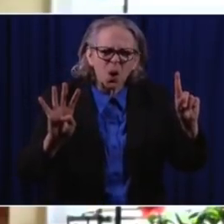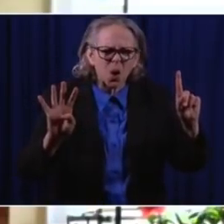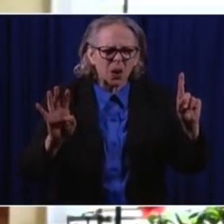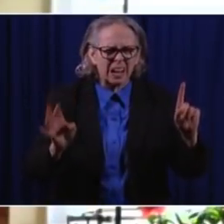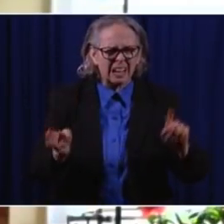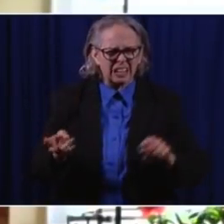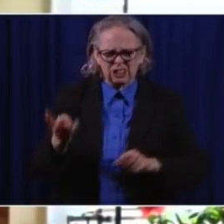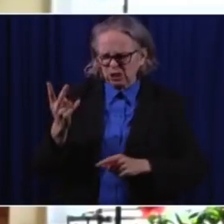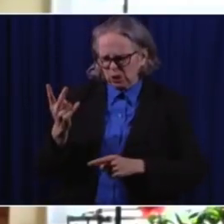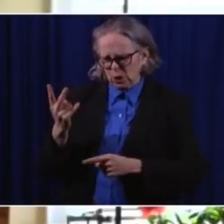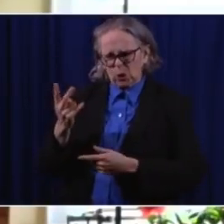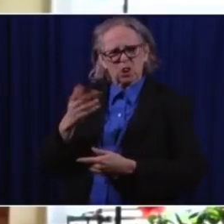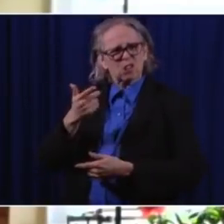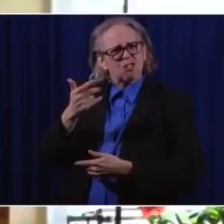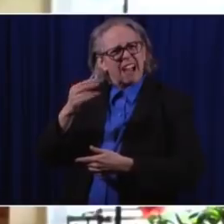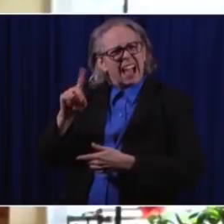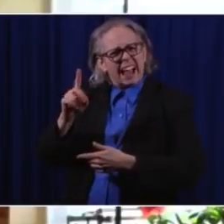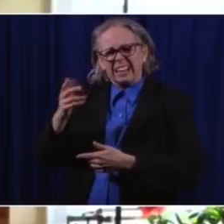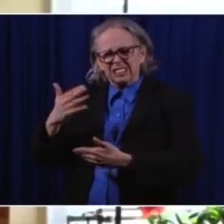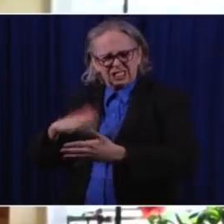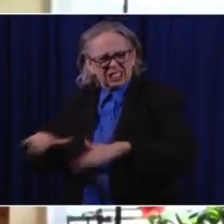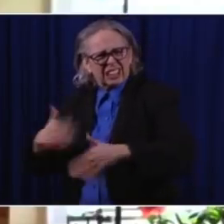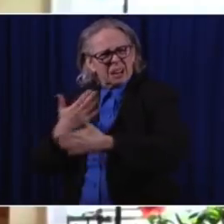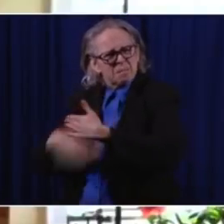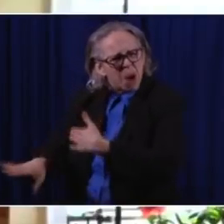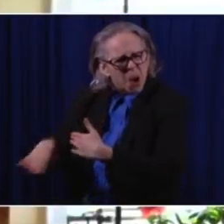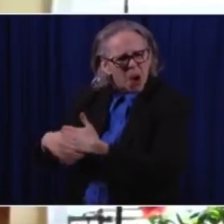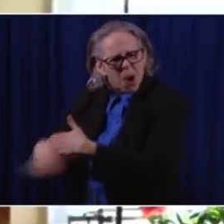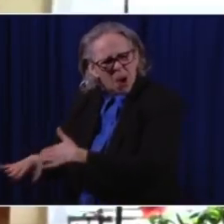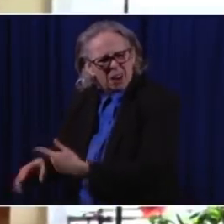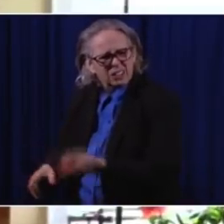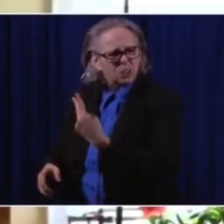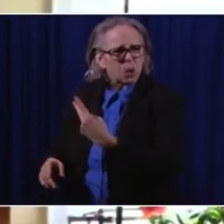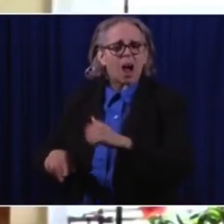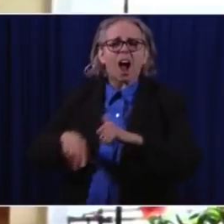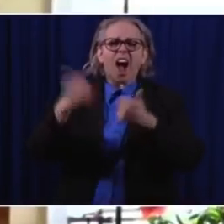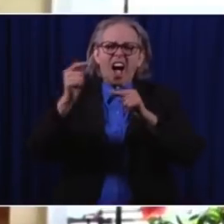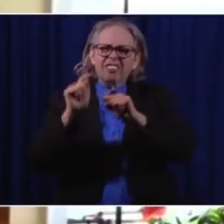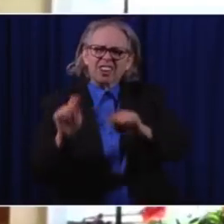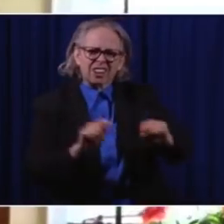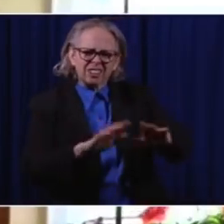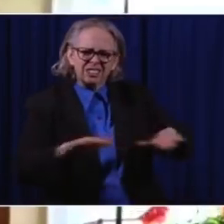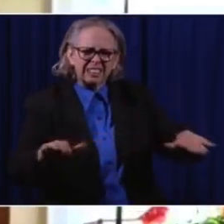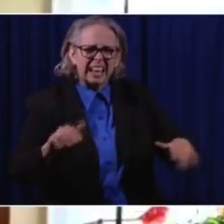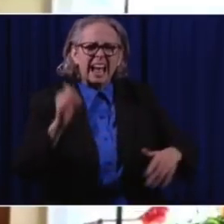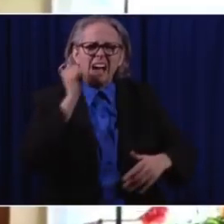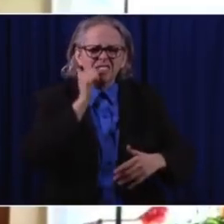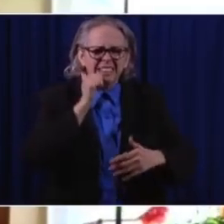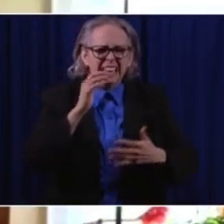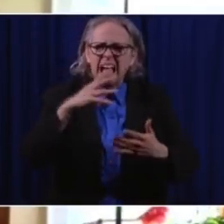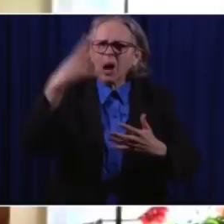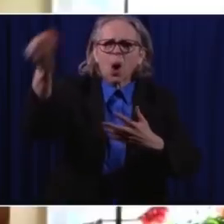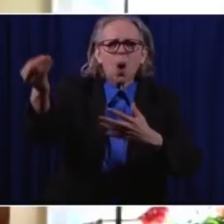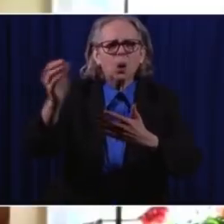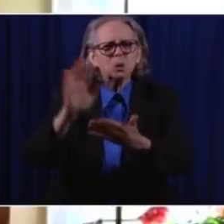got our other grandkids go to school every day with lots and lots of kids.